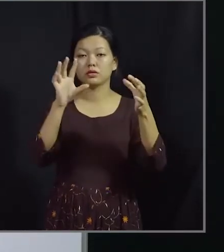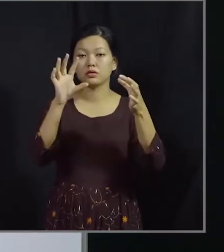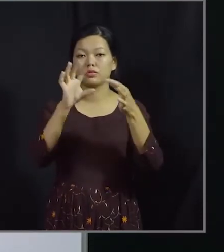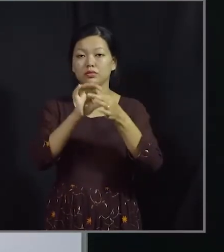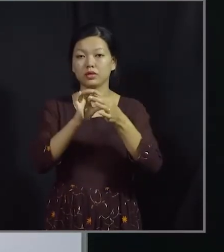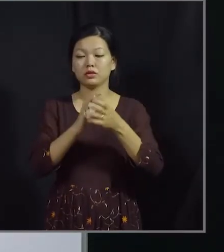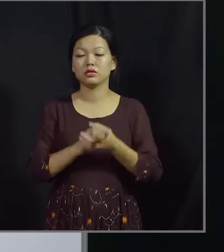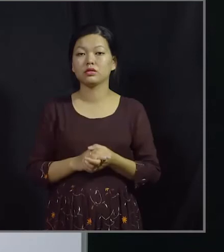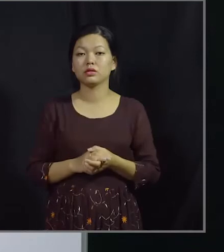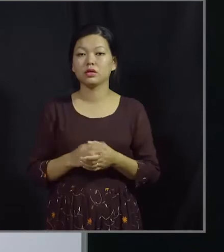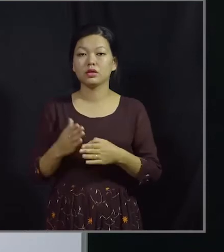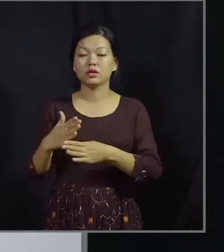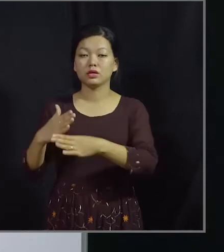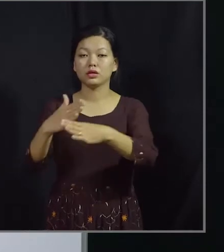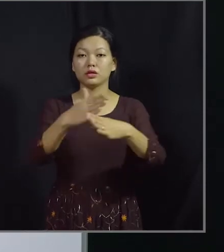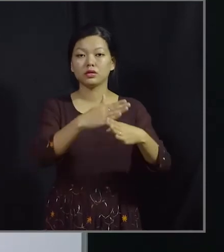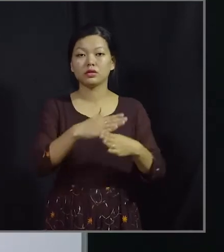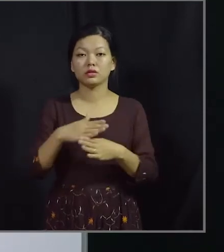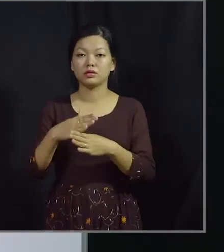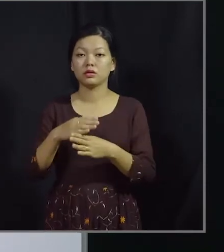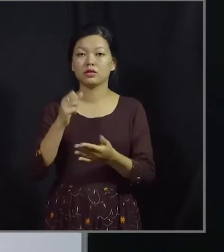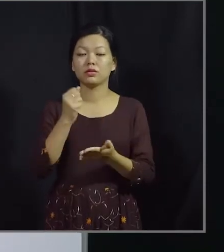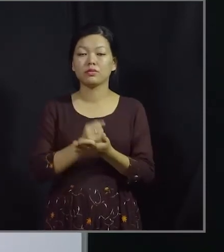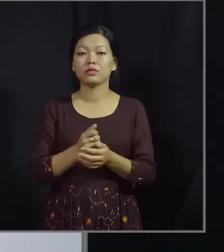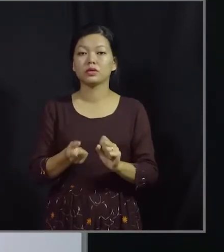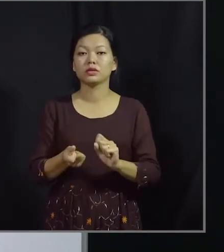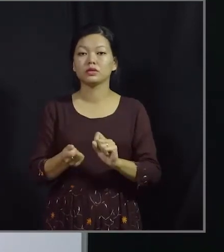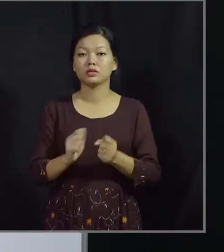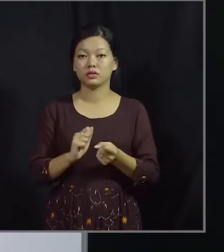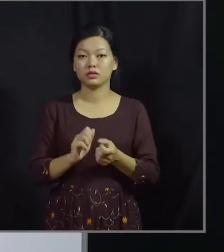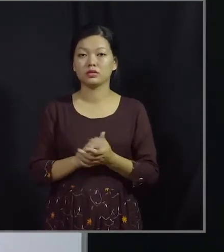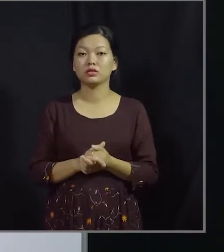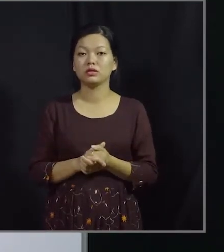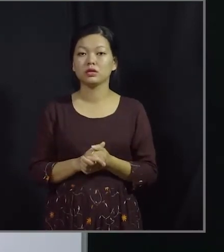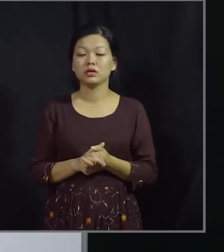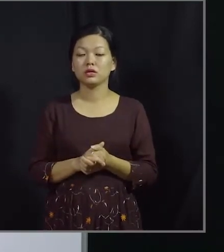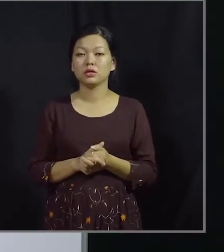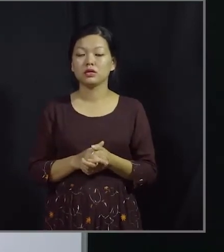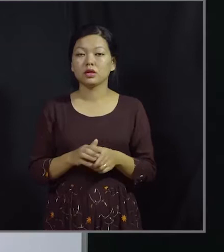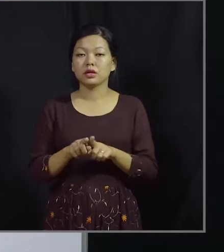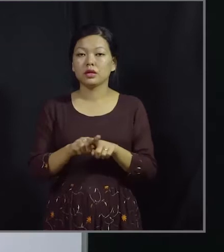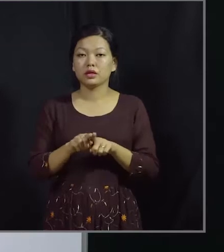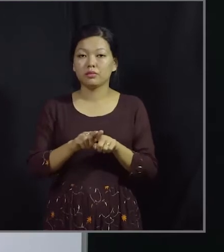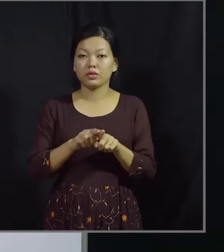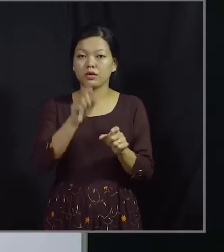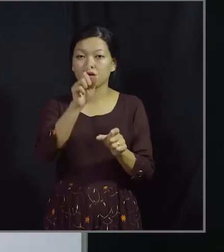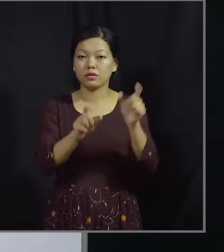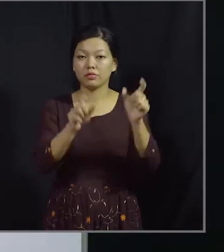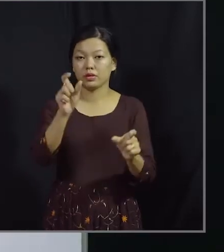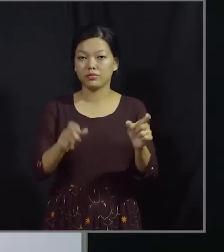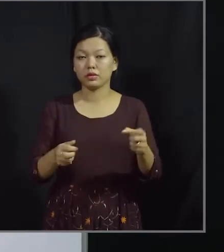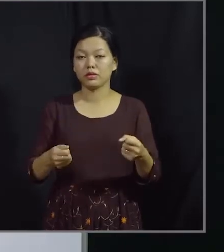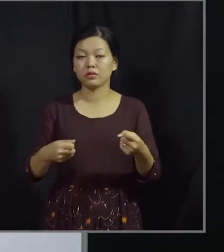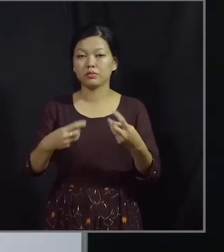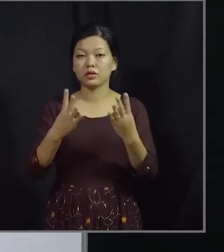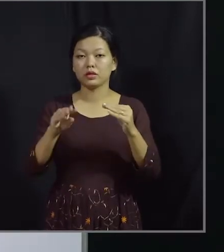sharing ratio of the partners has to be changed, whether it may increase or decrease. So this is one causes